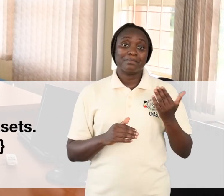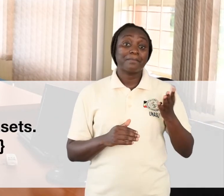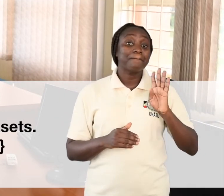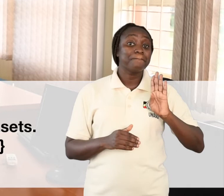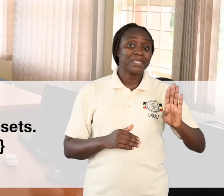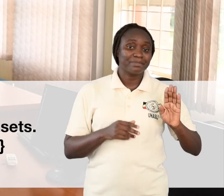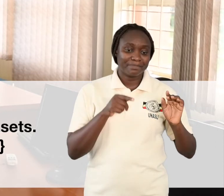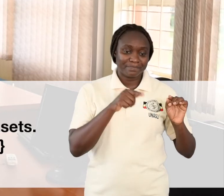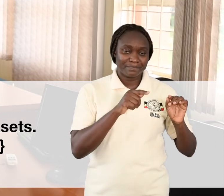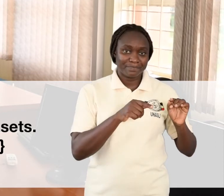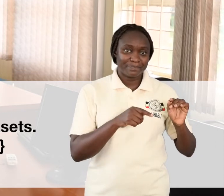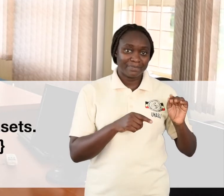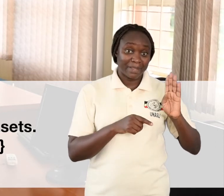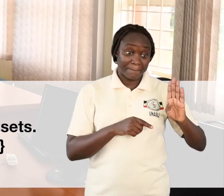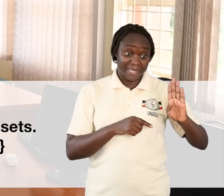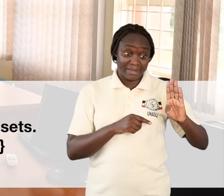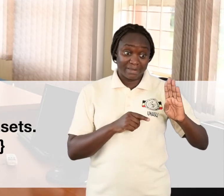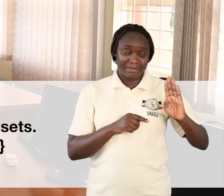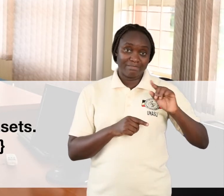equals to